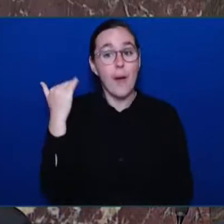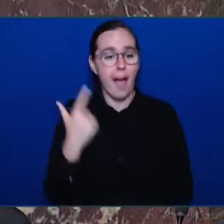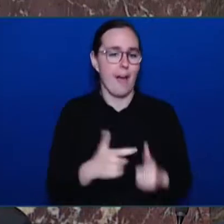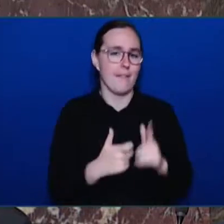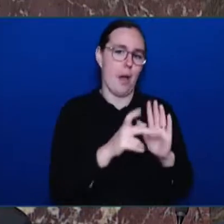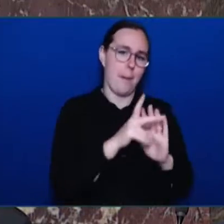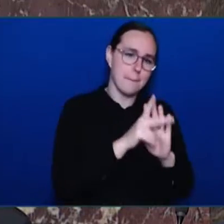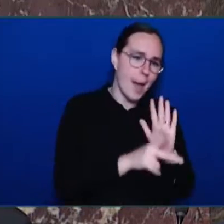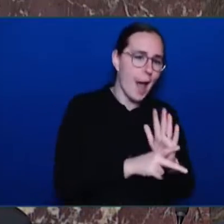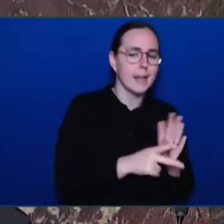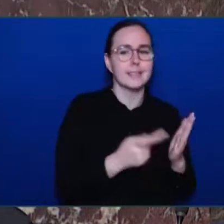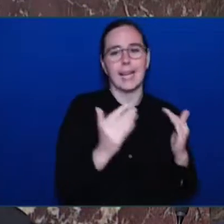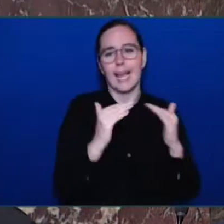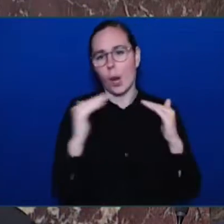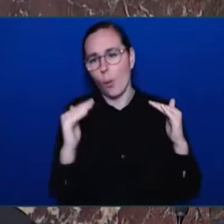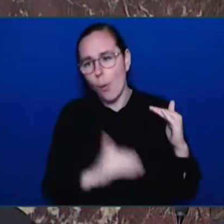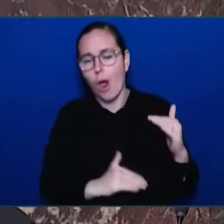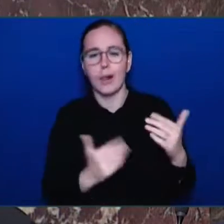daily courage.